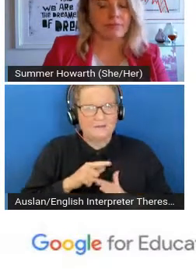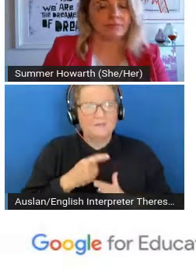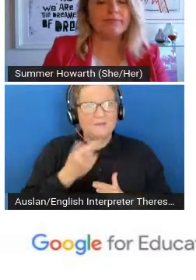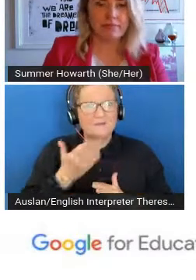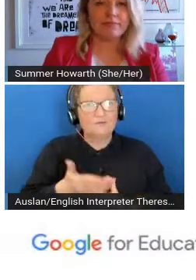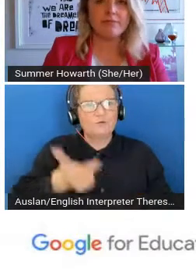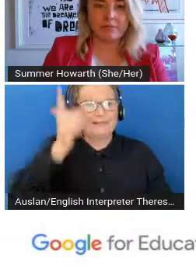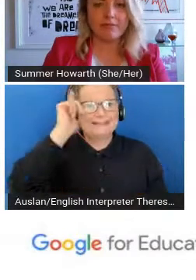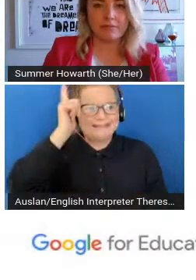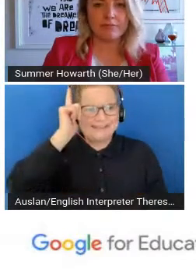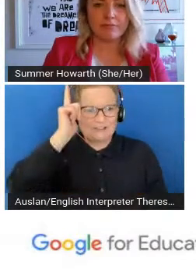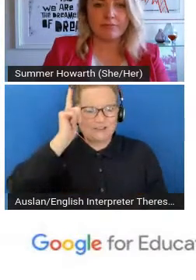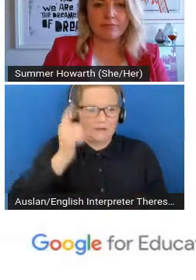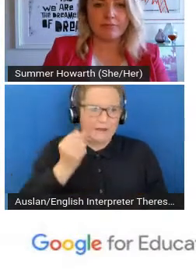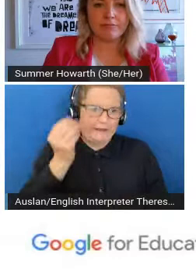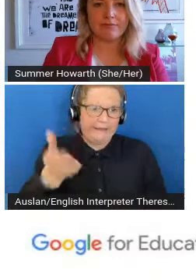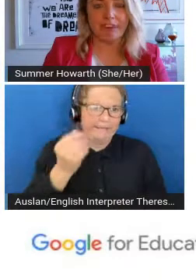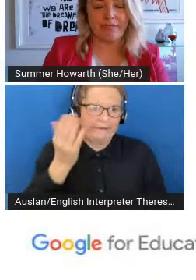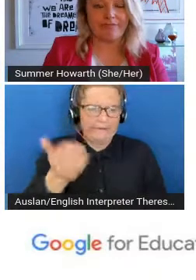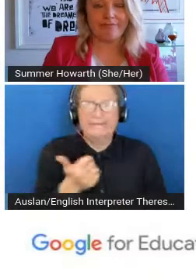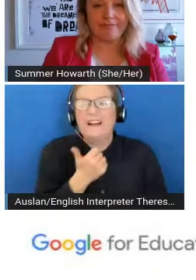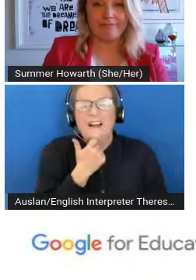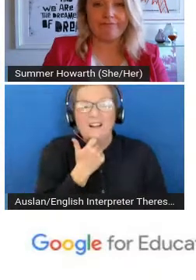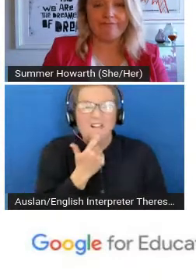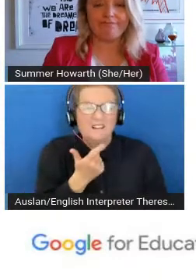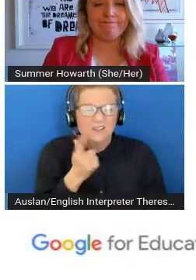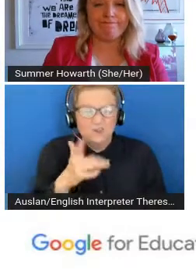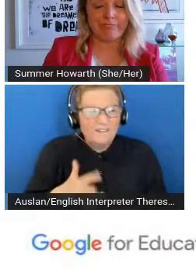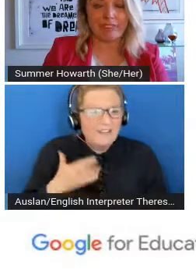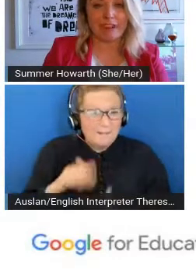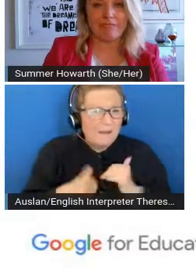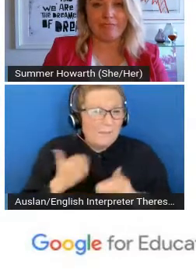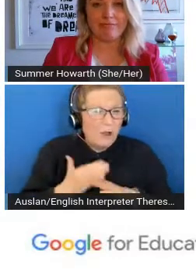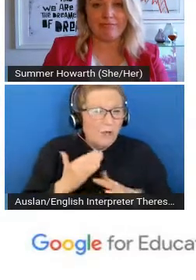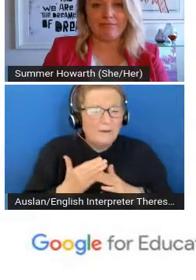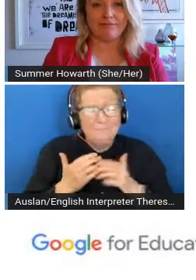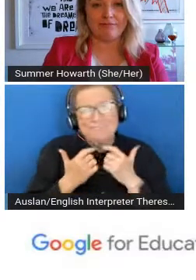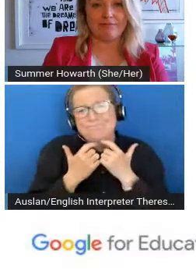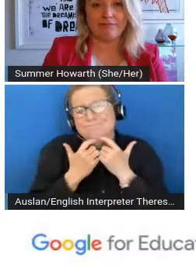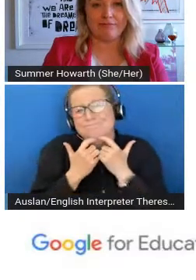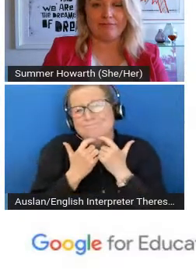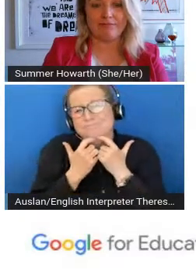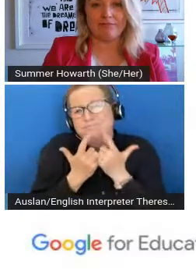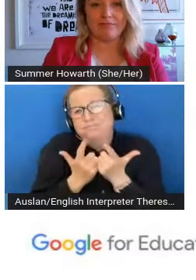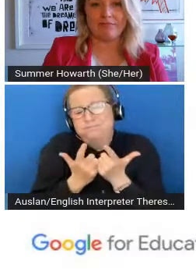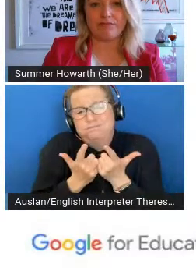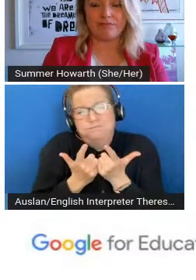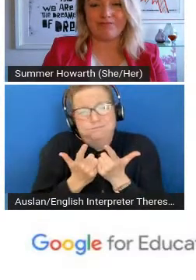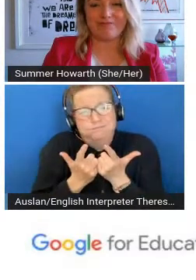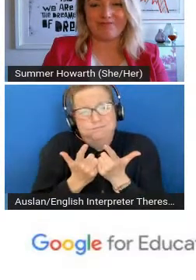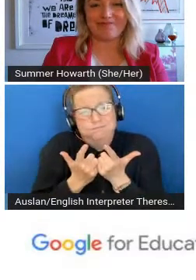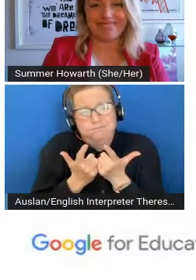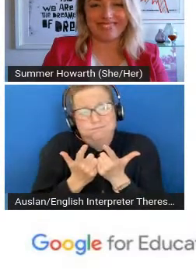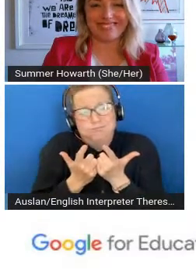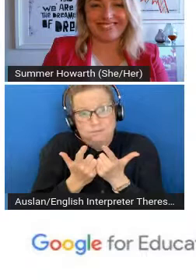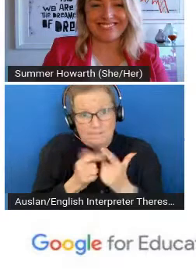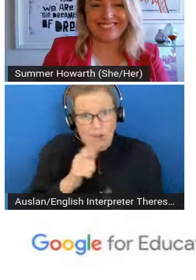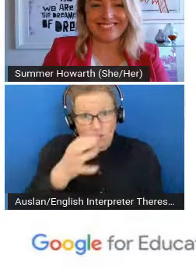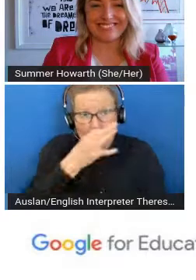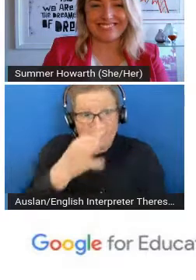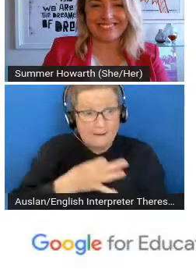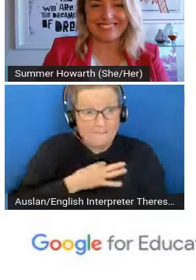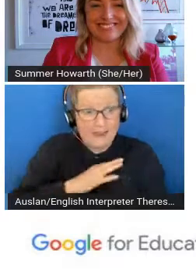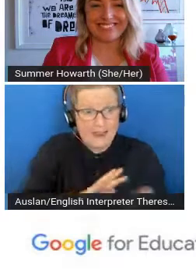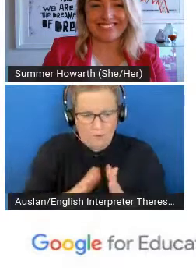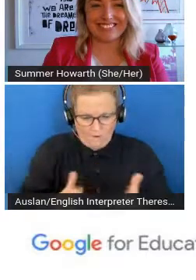and I really didn't care how you felt about it. Like I didn't. Whereas you're asking me how I felt about